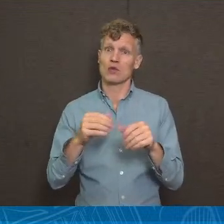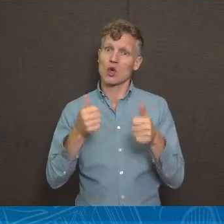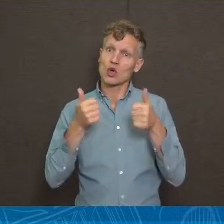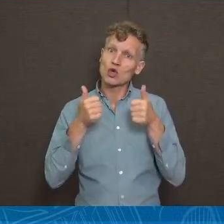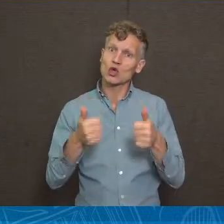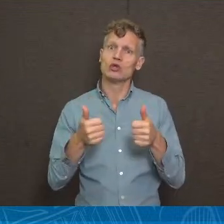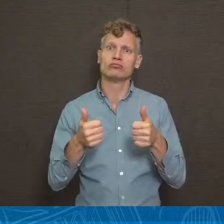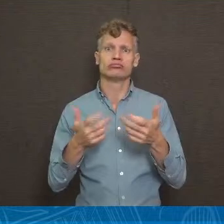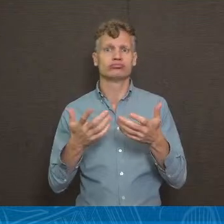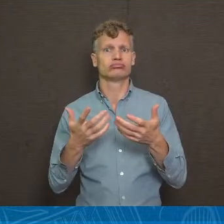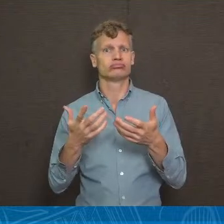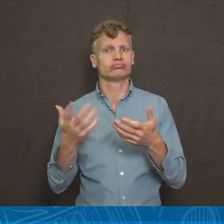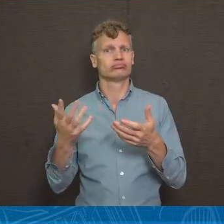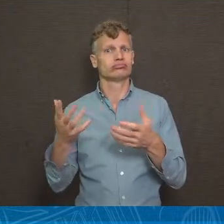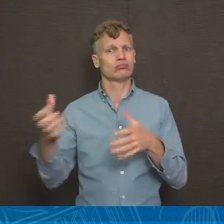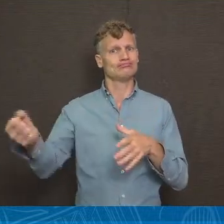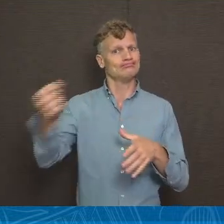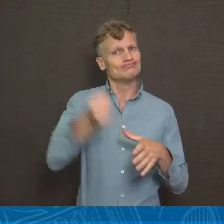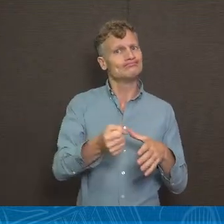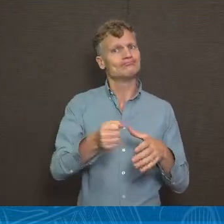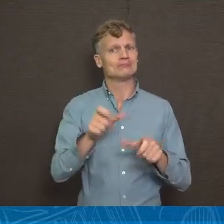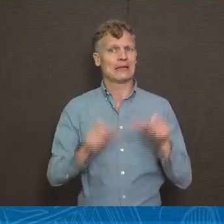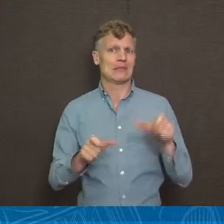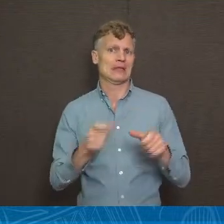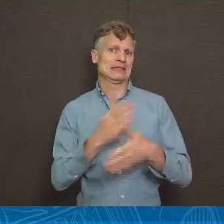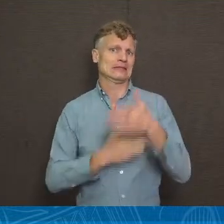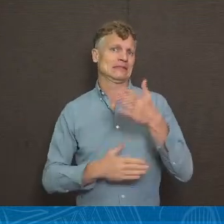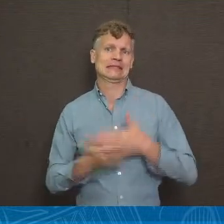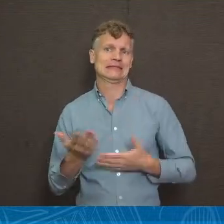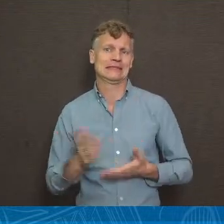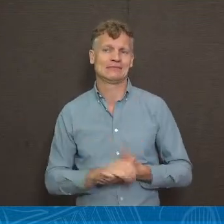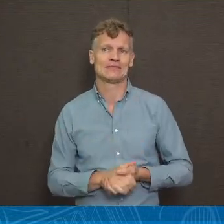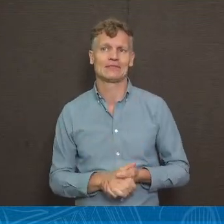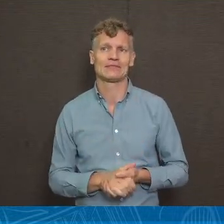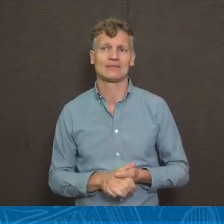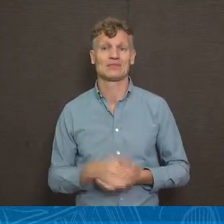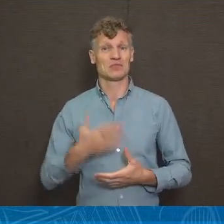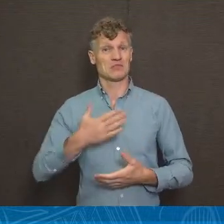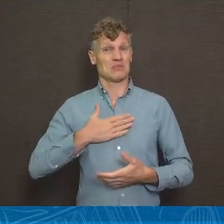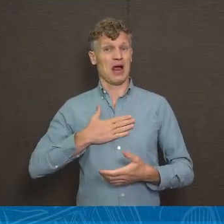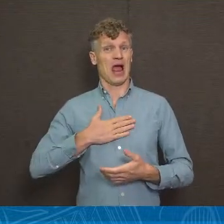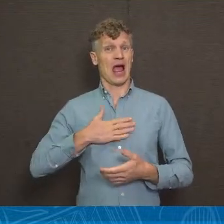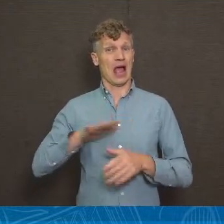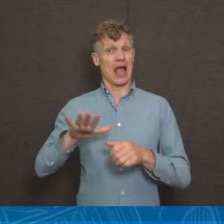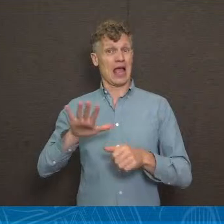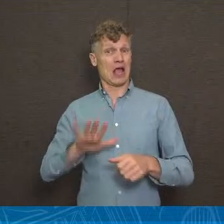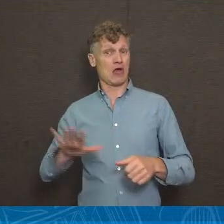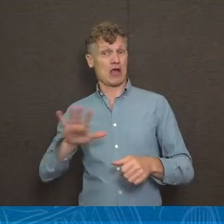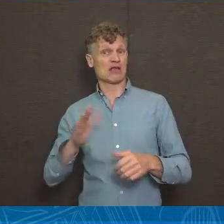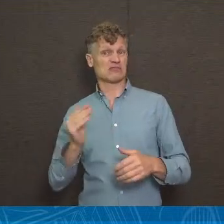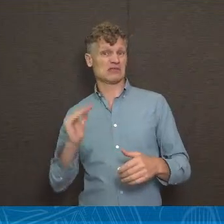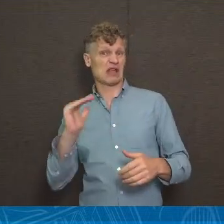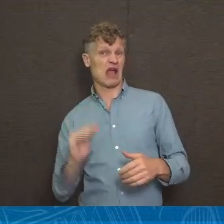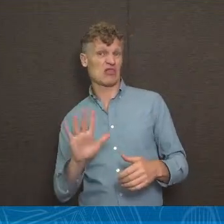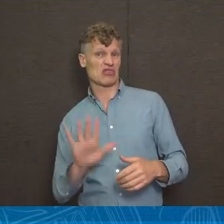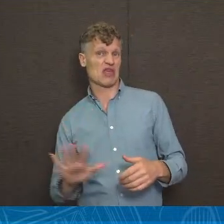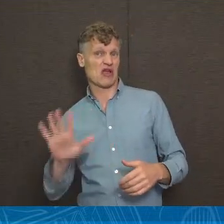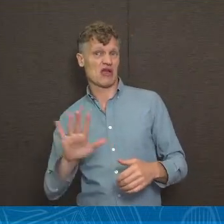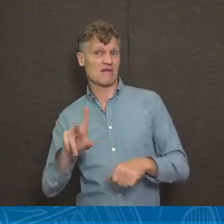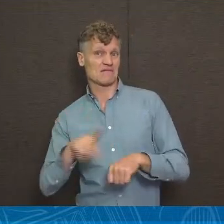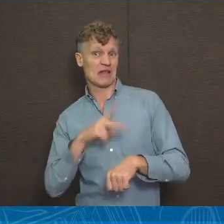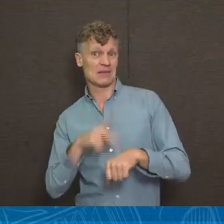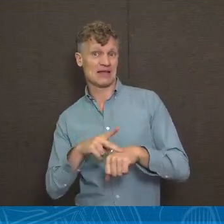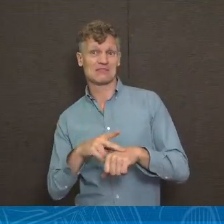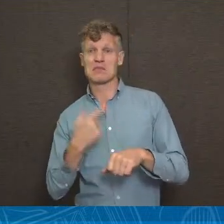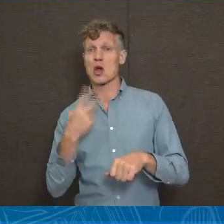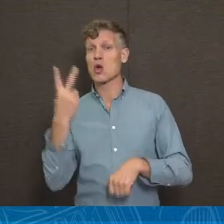disability. First, our province in Sarangani province, almost twice a